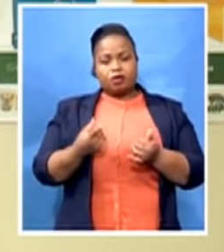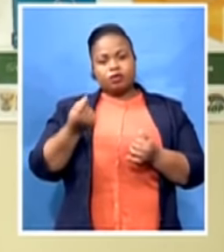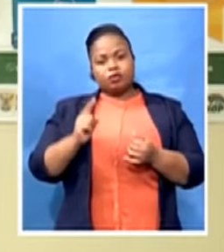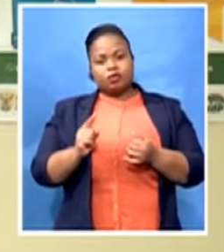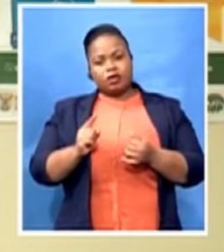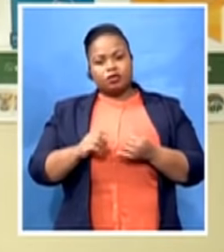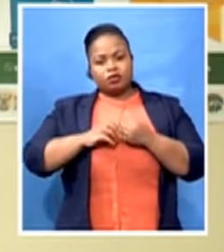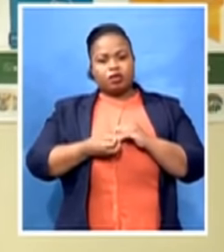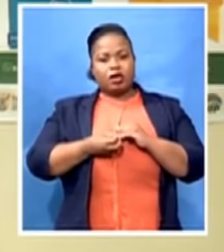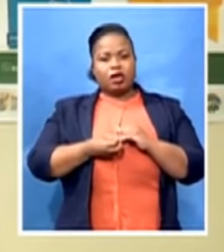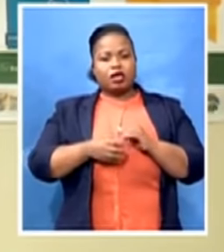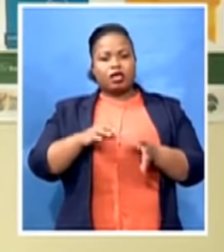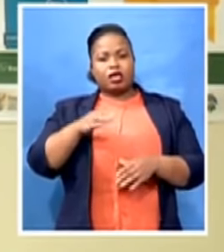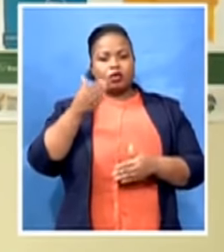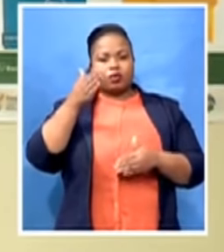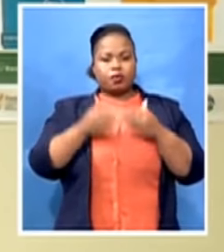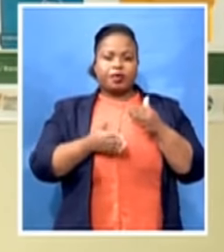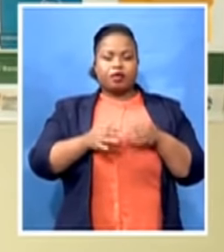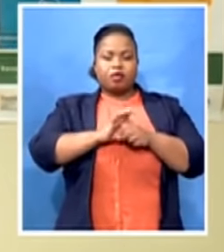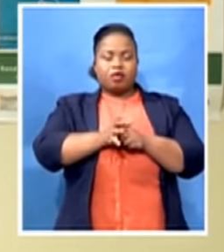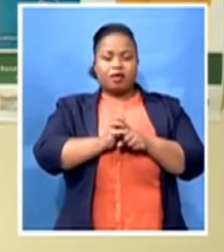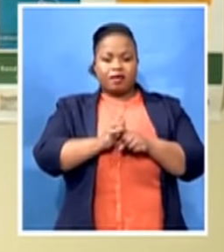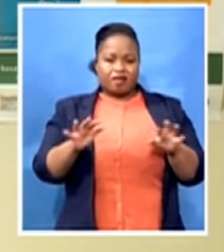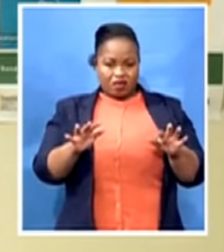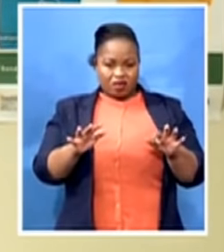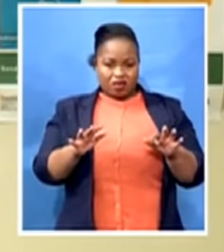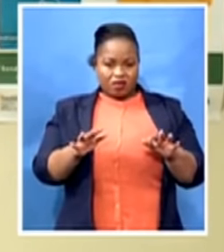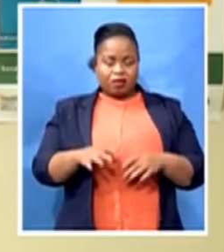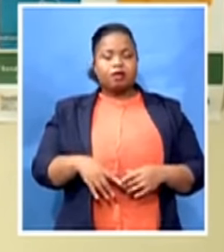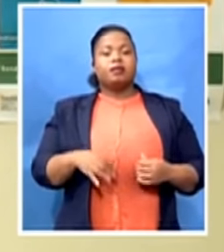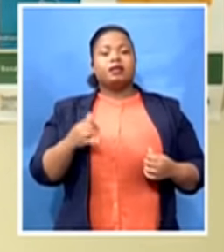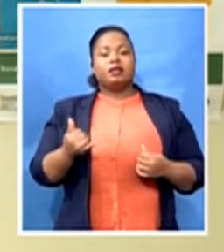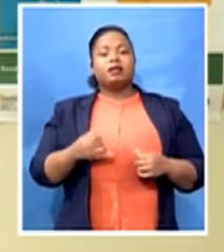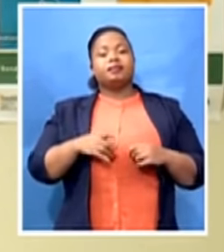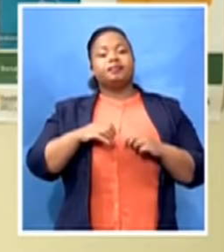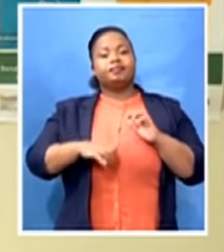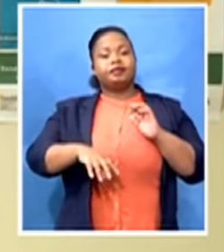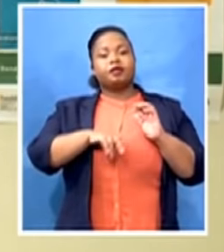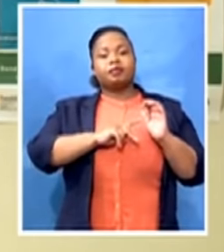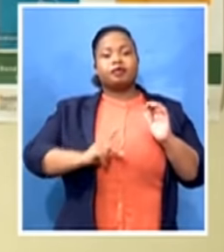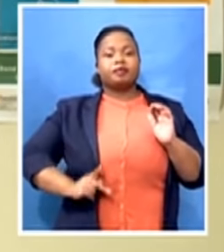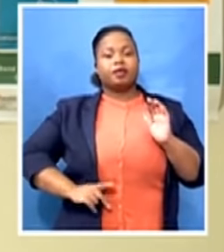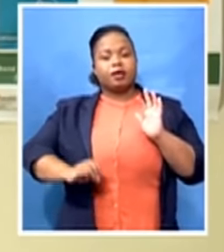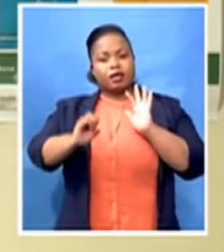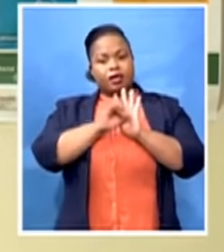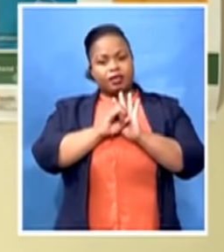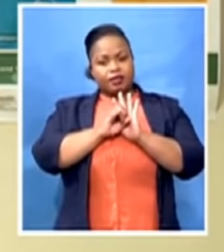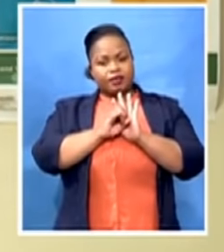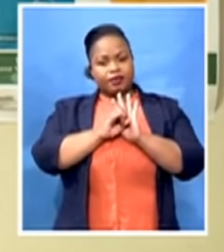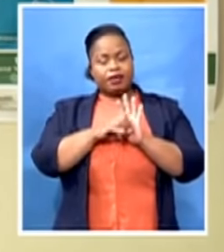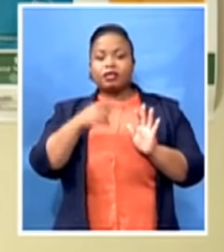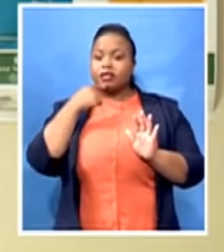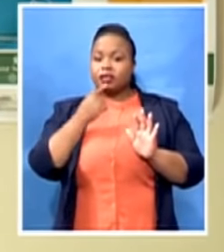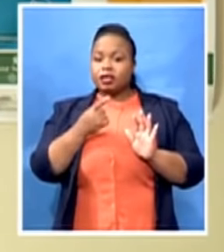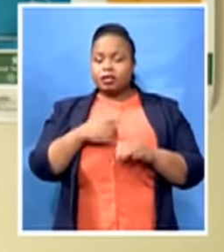And she has just identified, or rather said that Bloemfontein remains